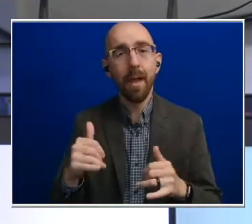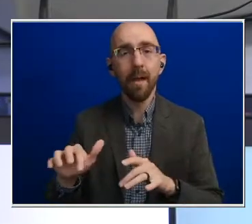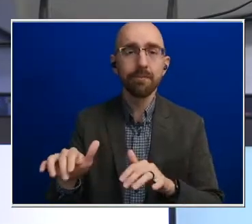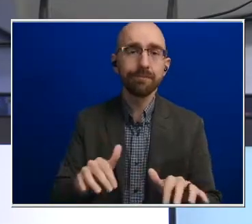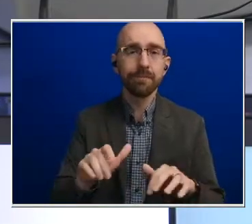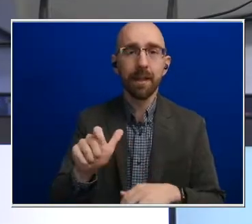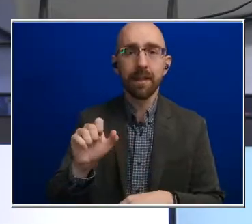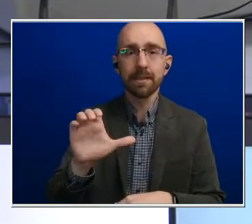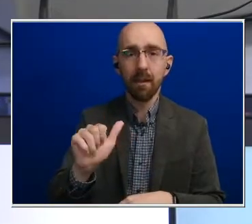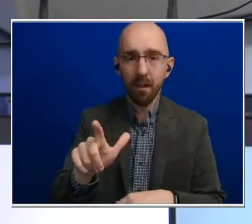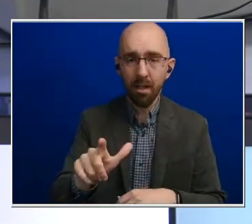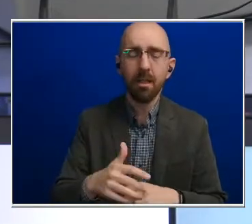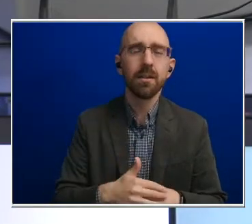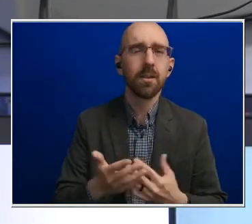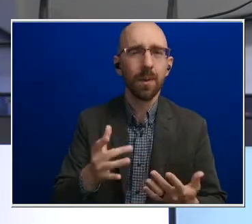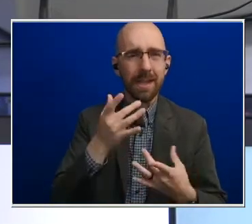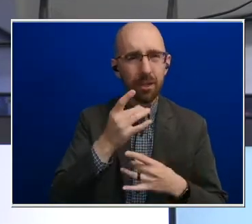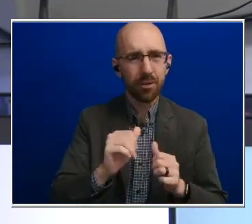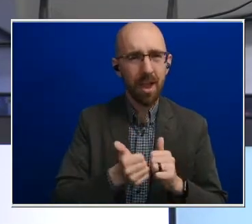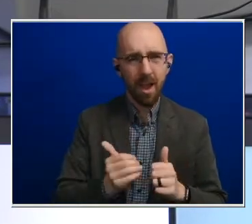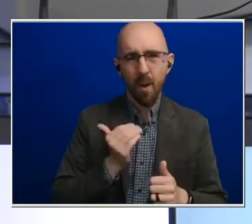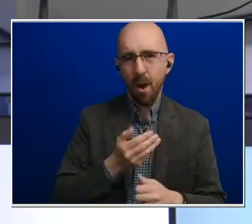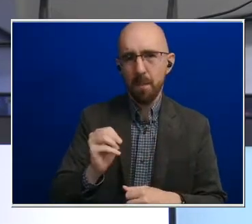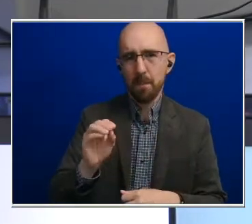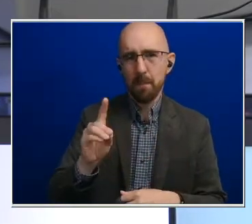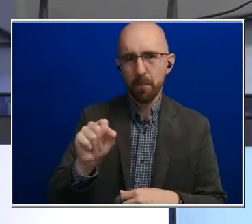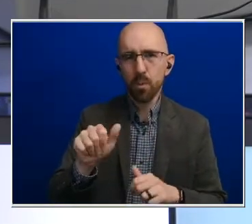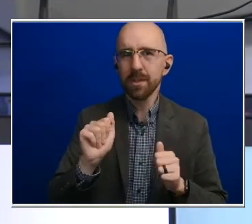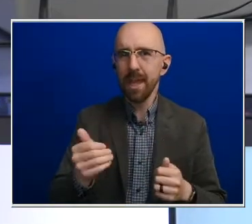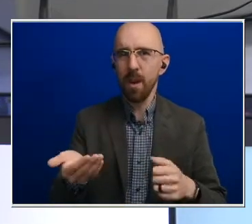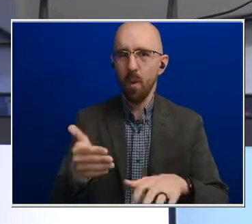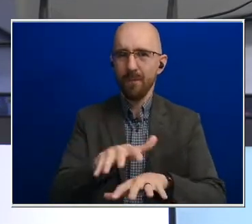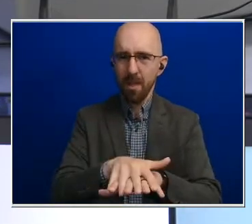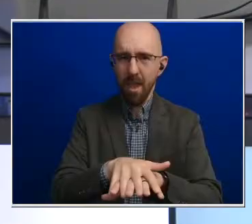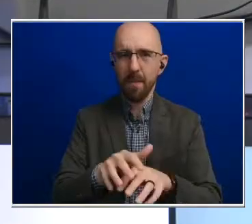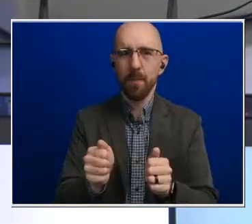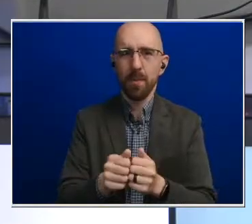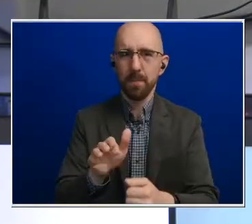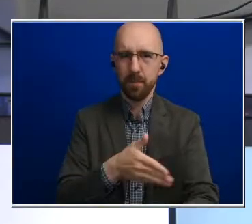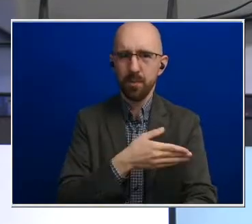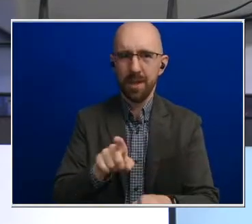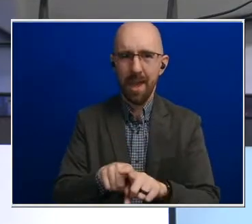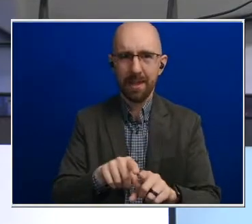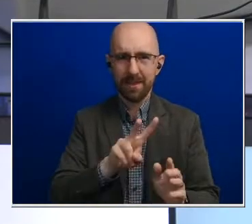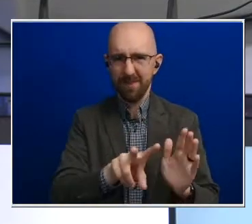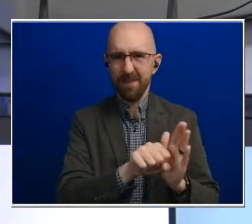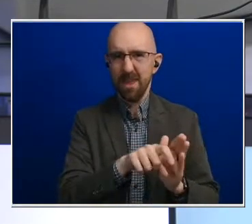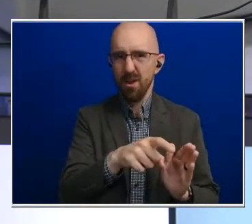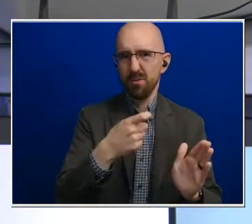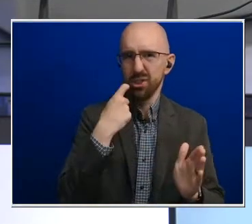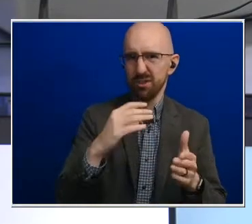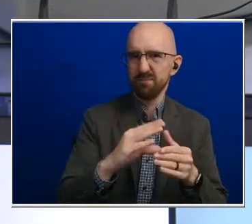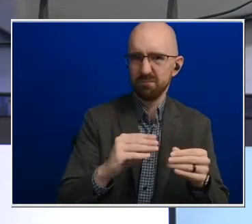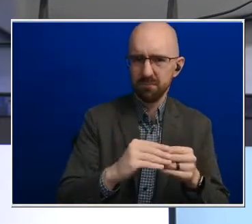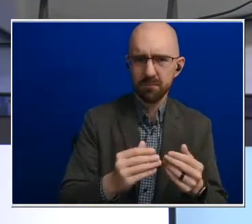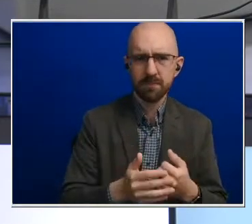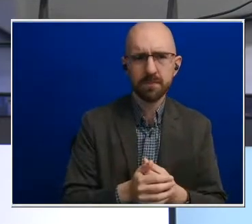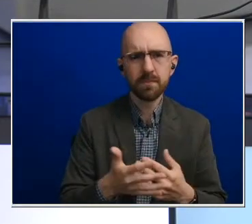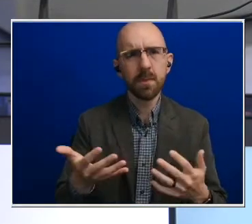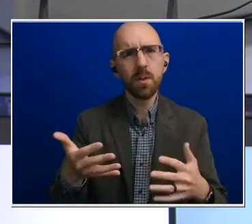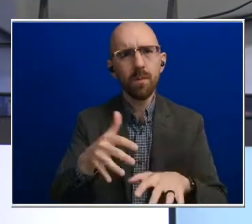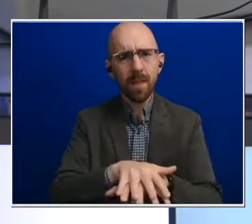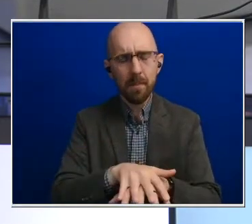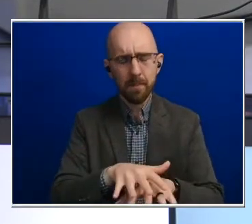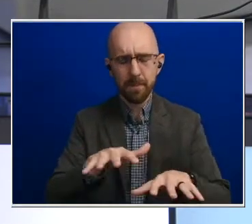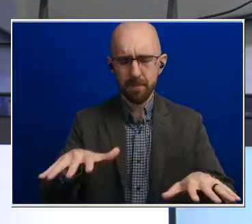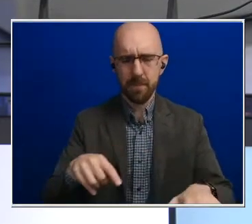it's interesting how our moods can overlap with the music, as our video pointed out. So what's the overlap between music therapy and the work that's